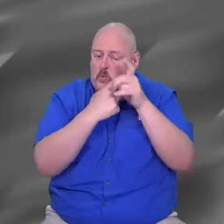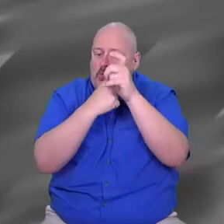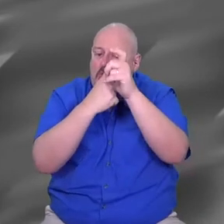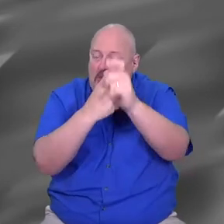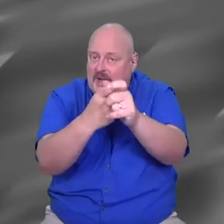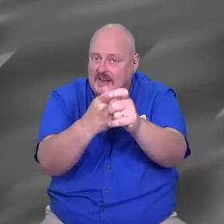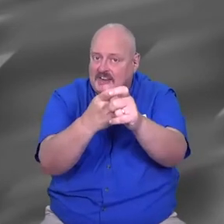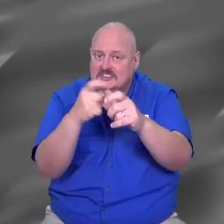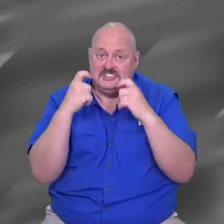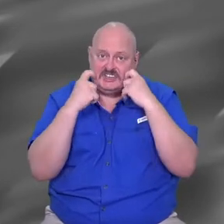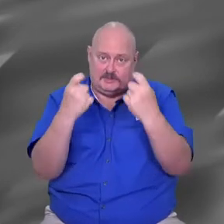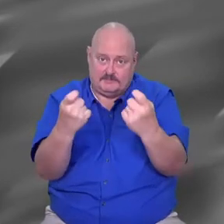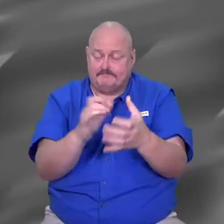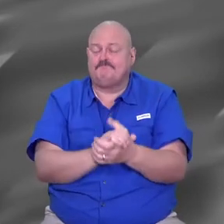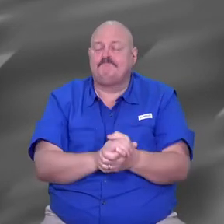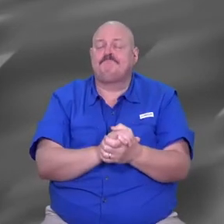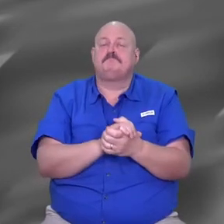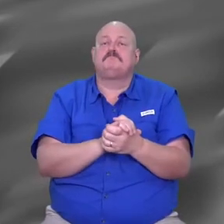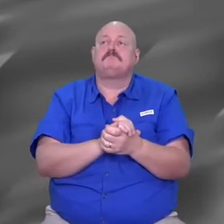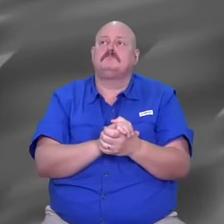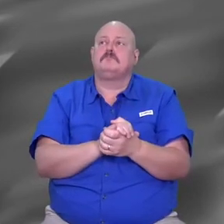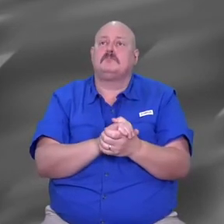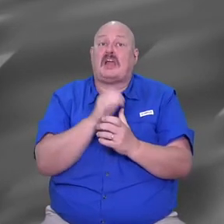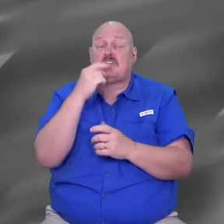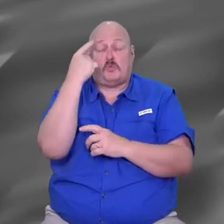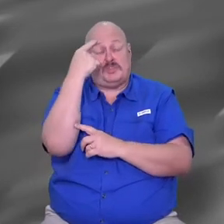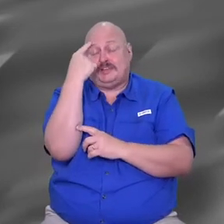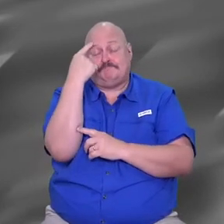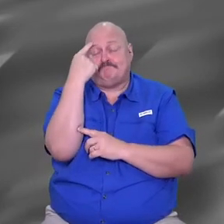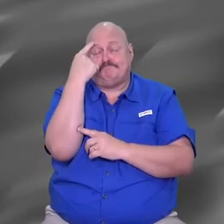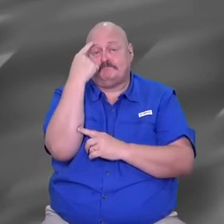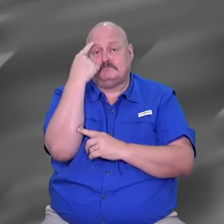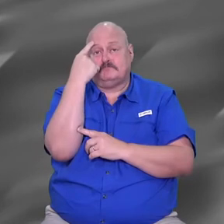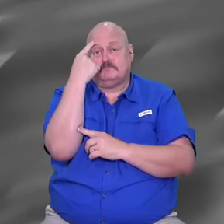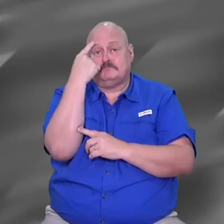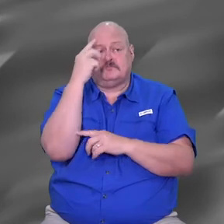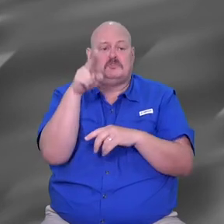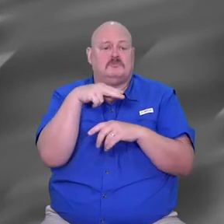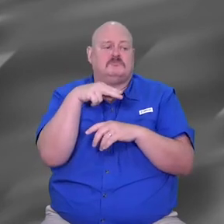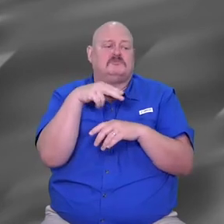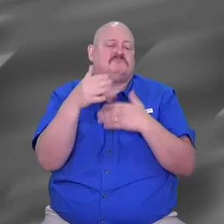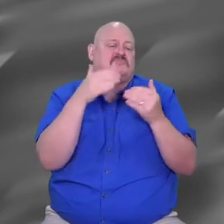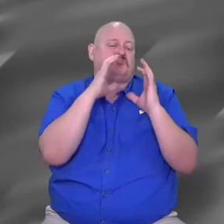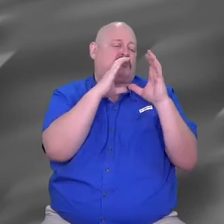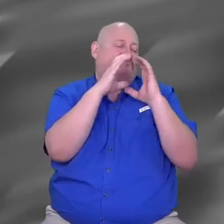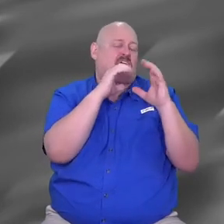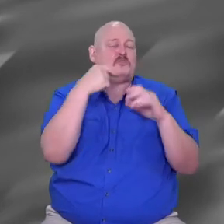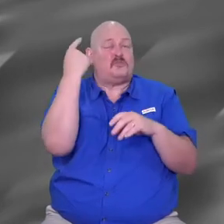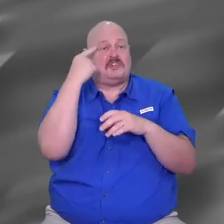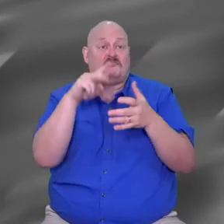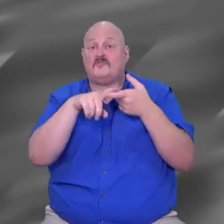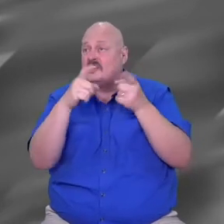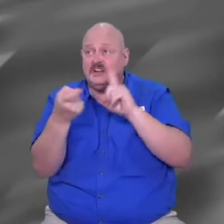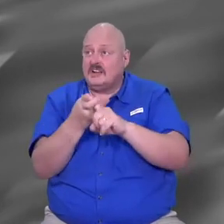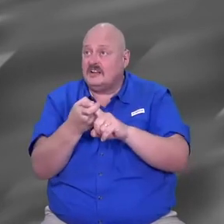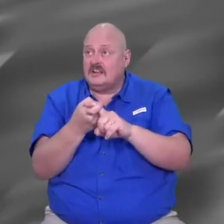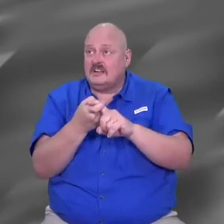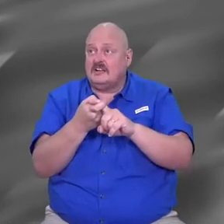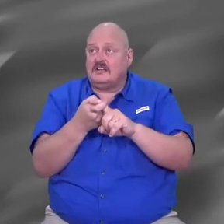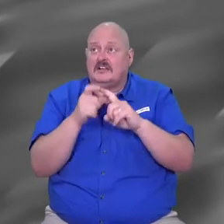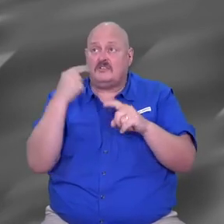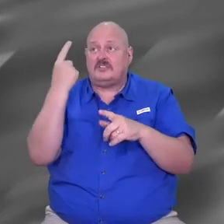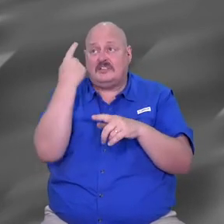to mischief. I don't think that casual conversations, I don't think friendships as a sidebar, I don't